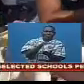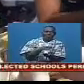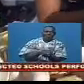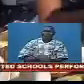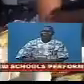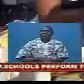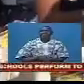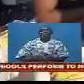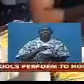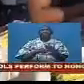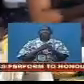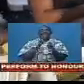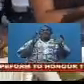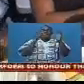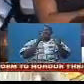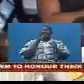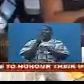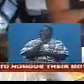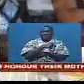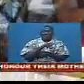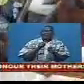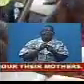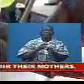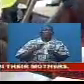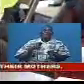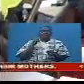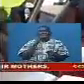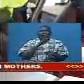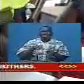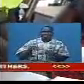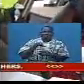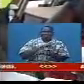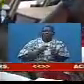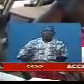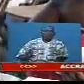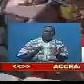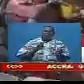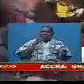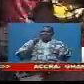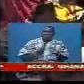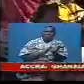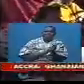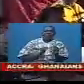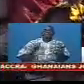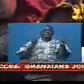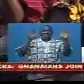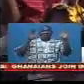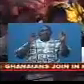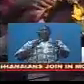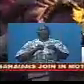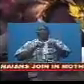country. As the world celebrates Mother's Day, it is the wish of many that the mother's courage, commitment,